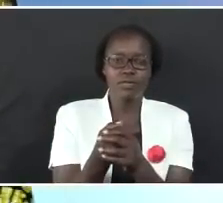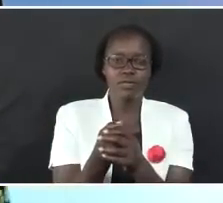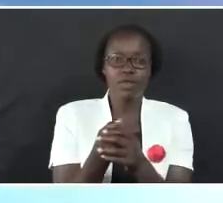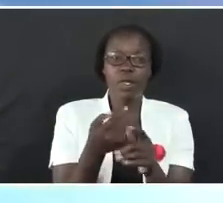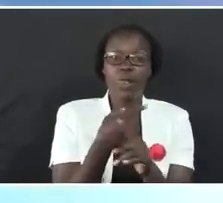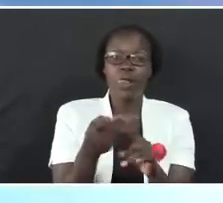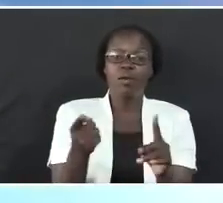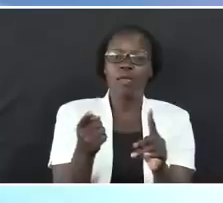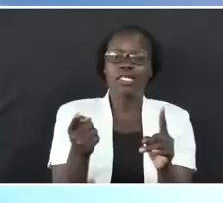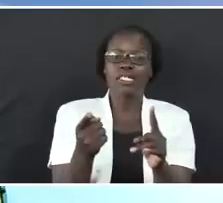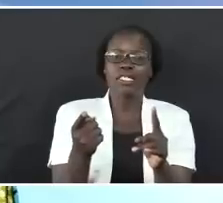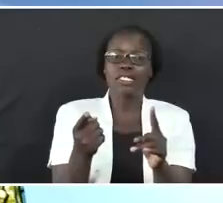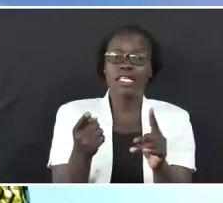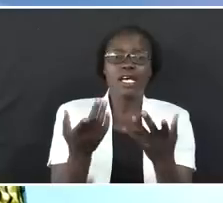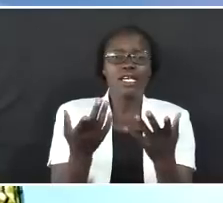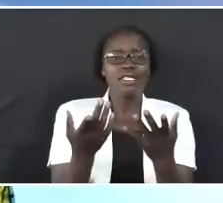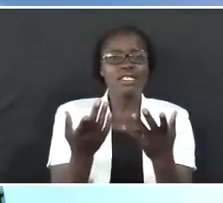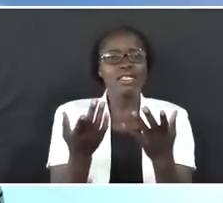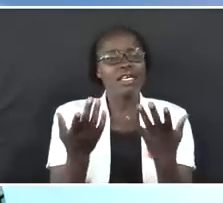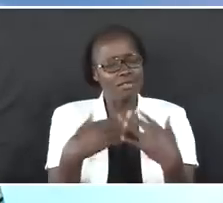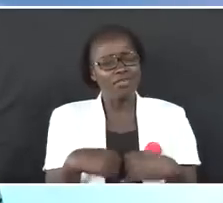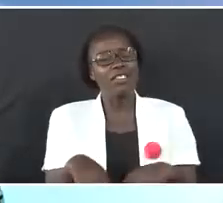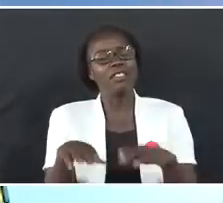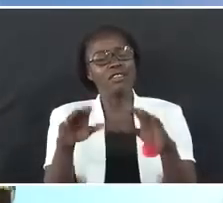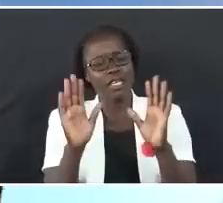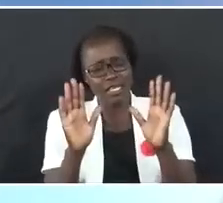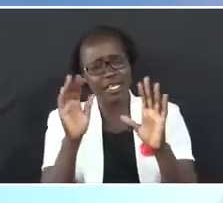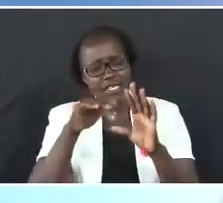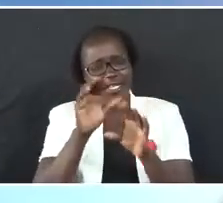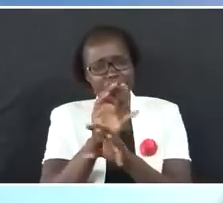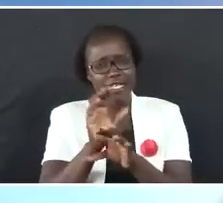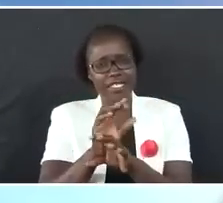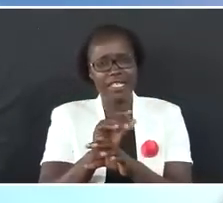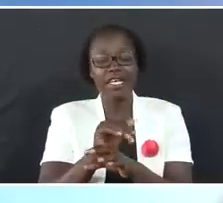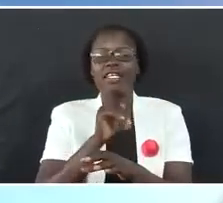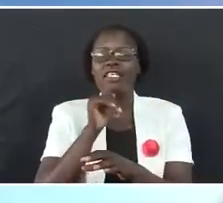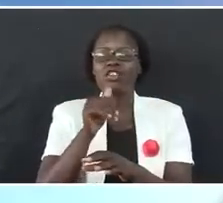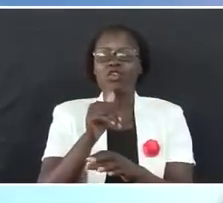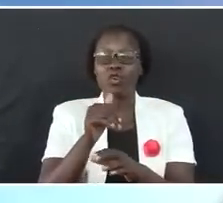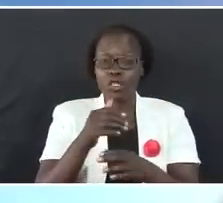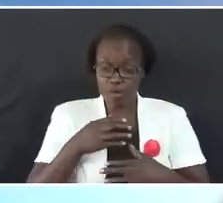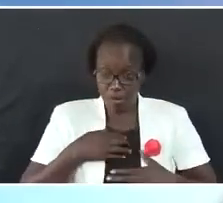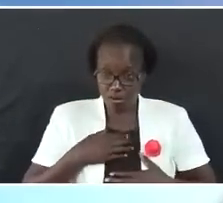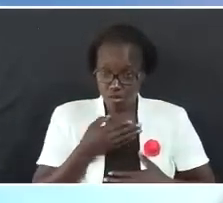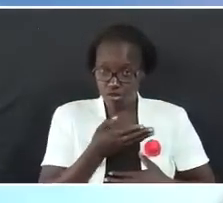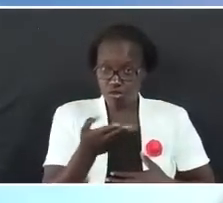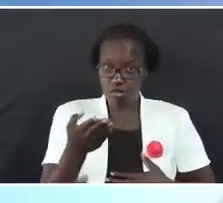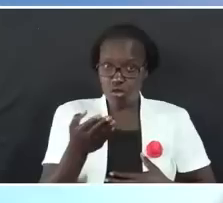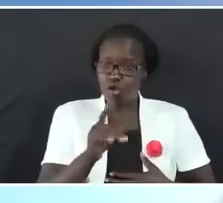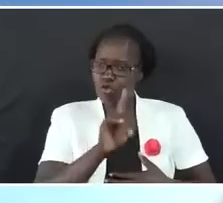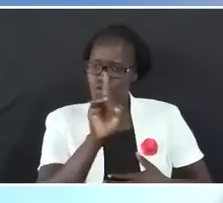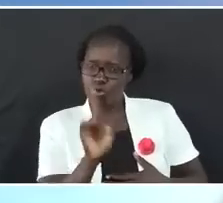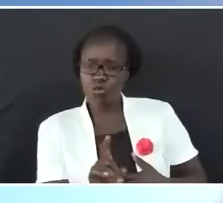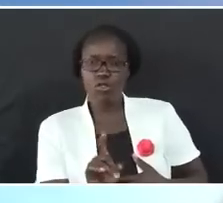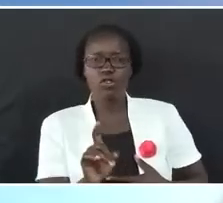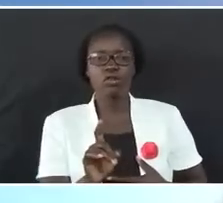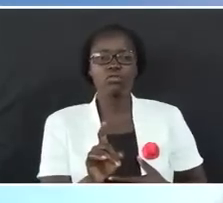But the complacency in the church does not permit you to question